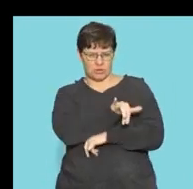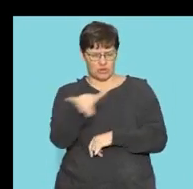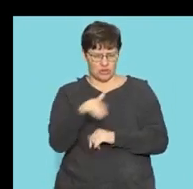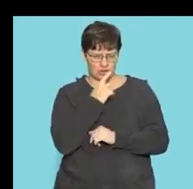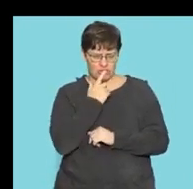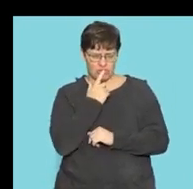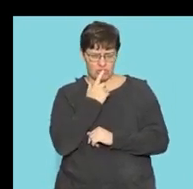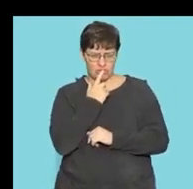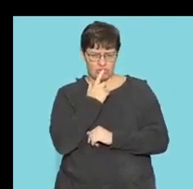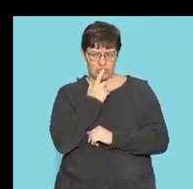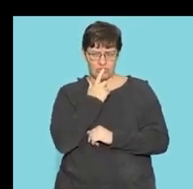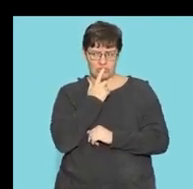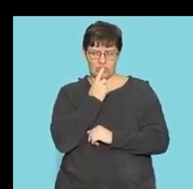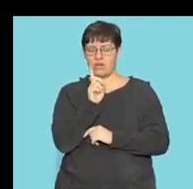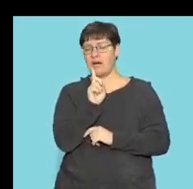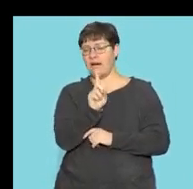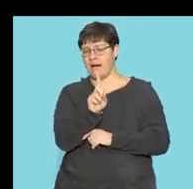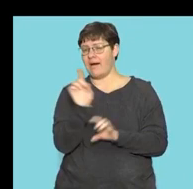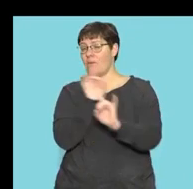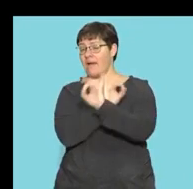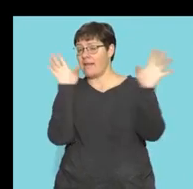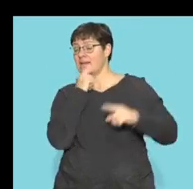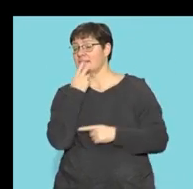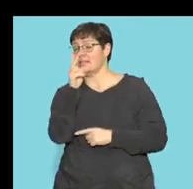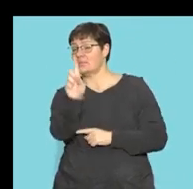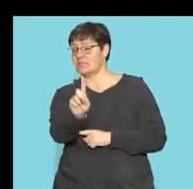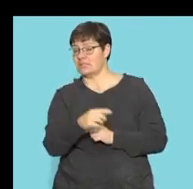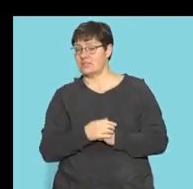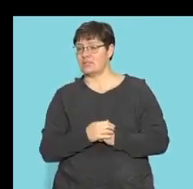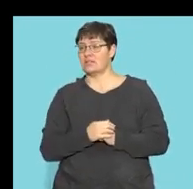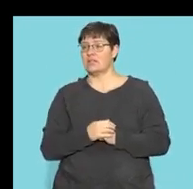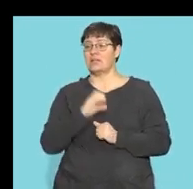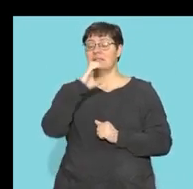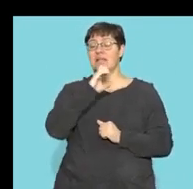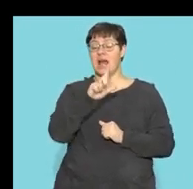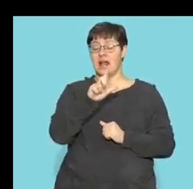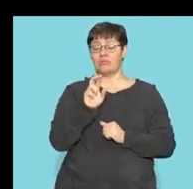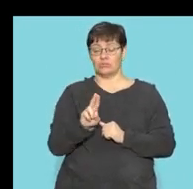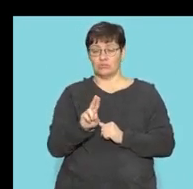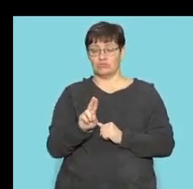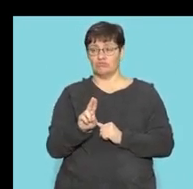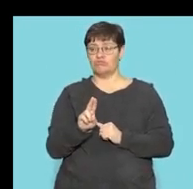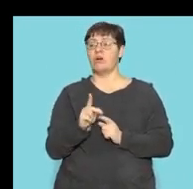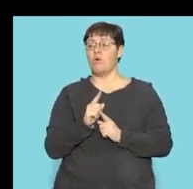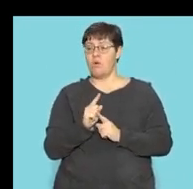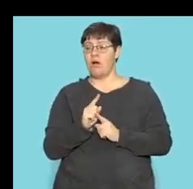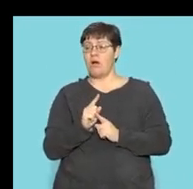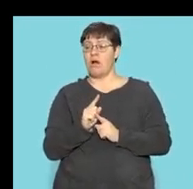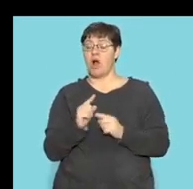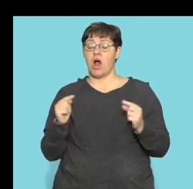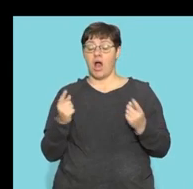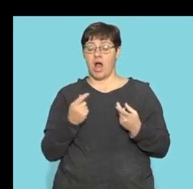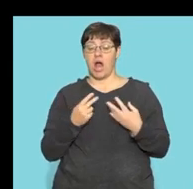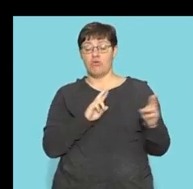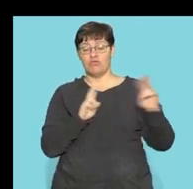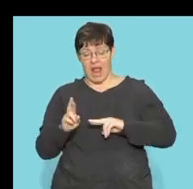which one is going to react. Well, clearly, what we're going to see is that the chloride ion will react